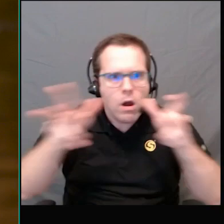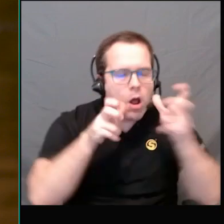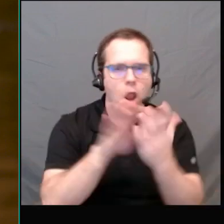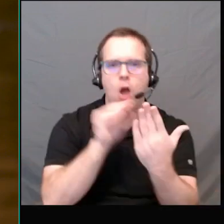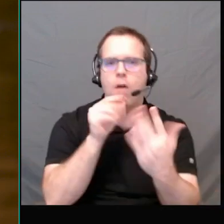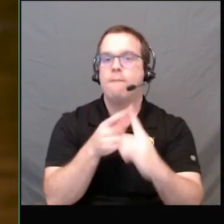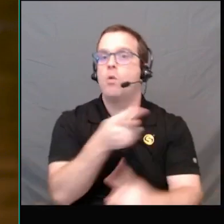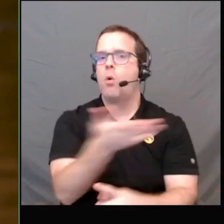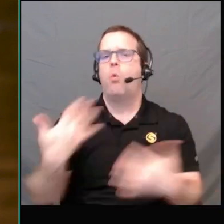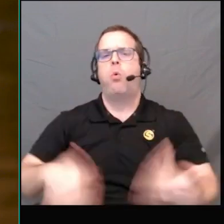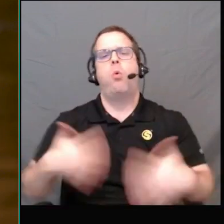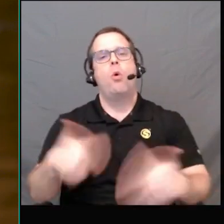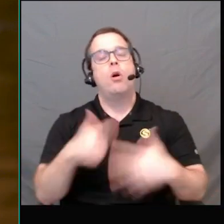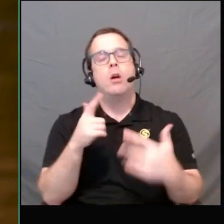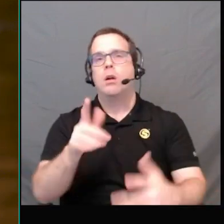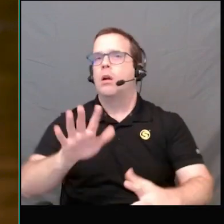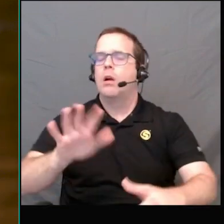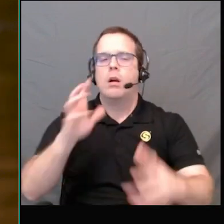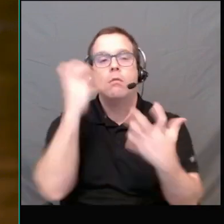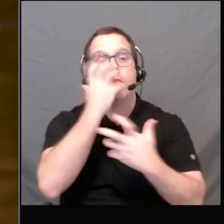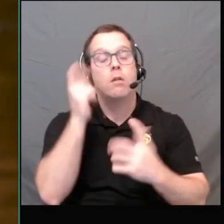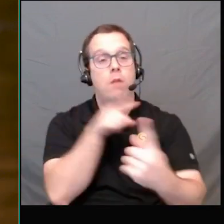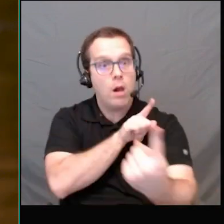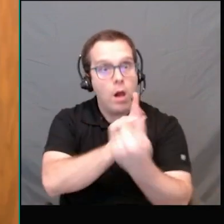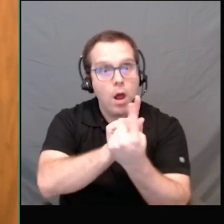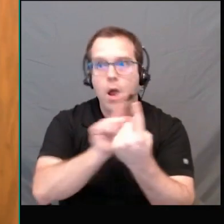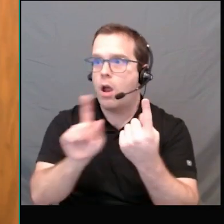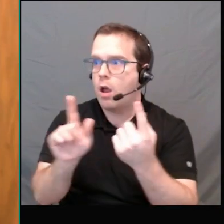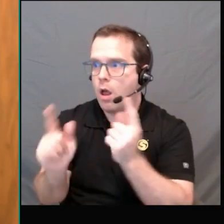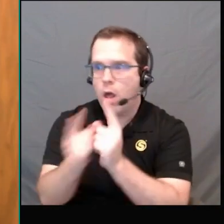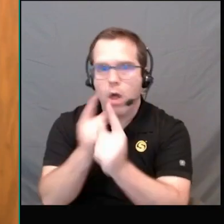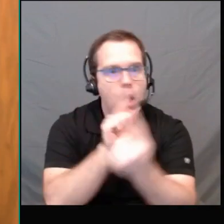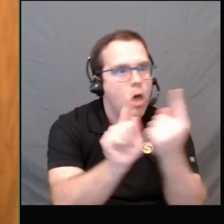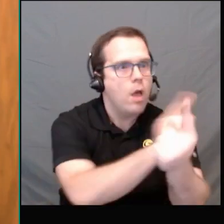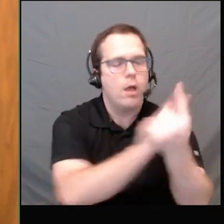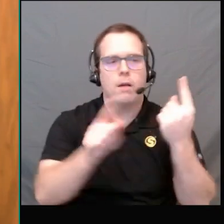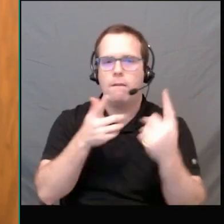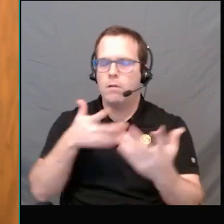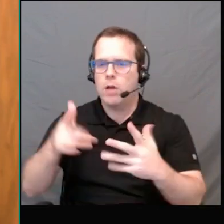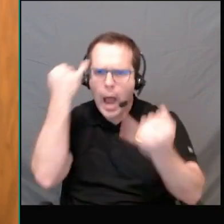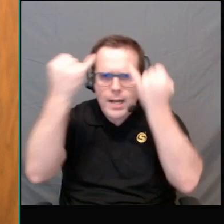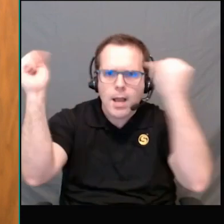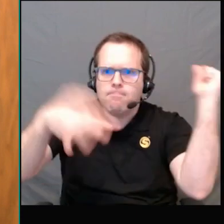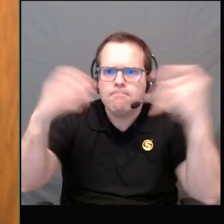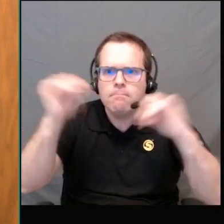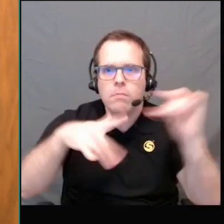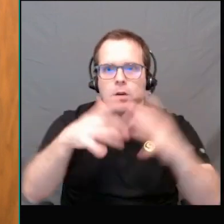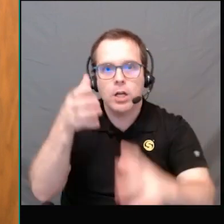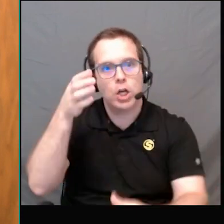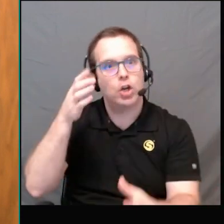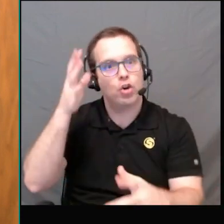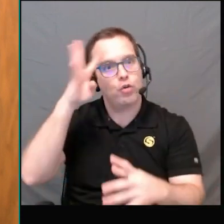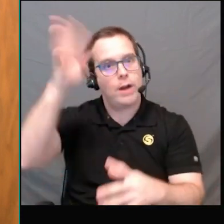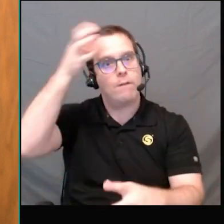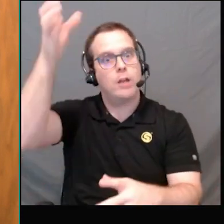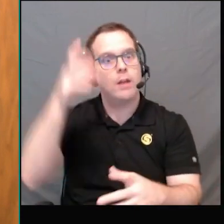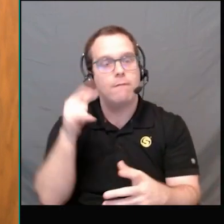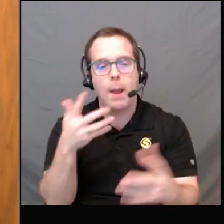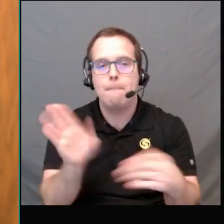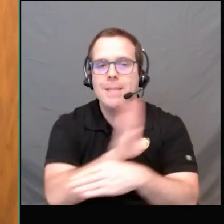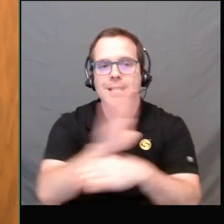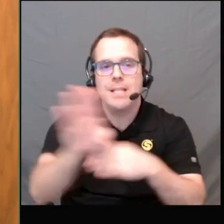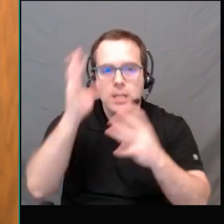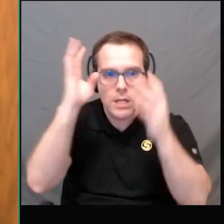nothing like walking the halls of your studios or meeting with the teams or getting to brainstorm creative concepts and business innovations together or